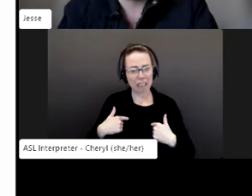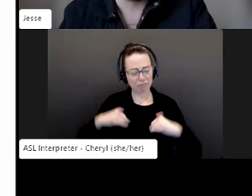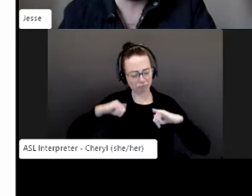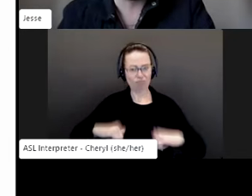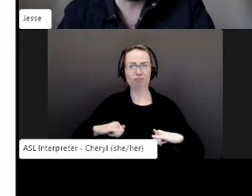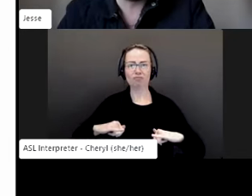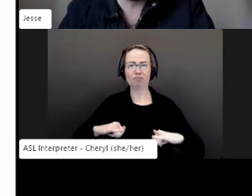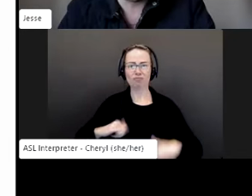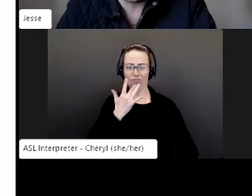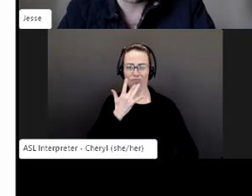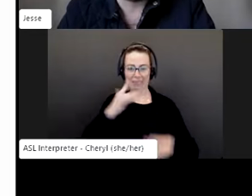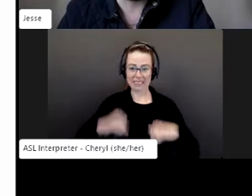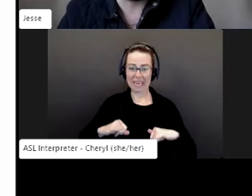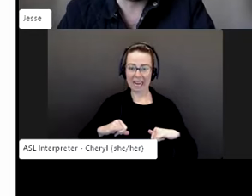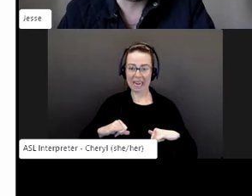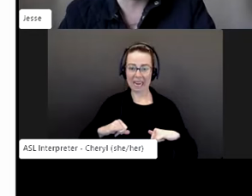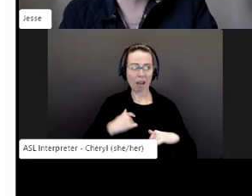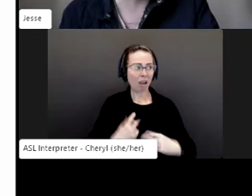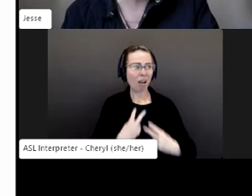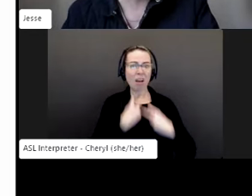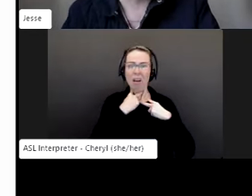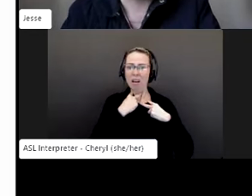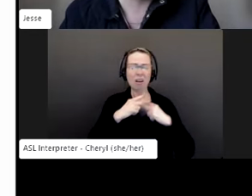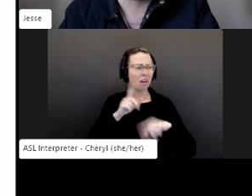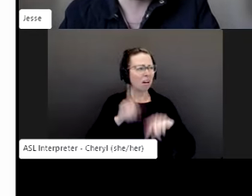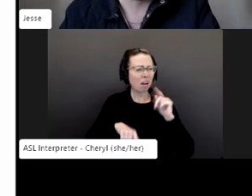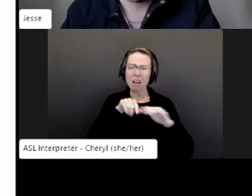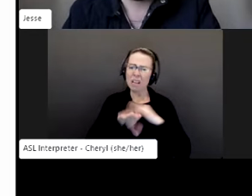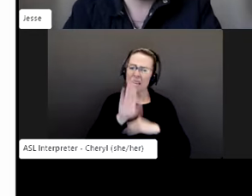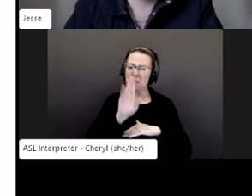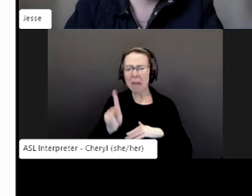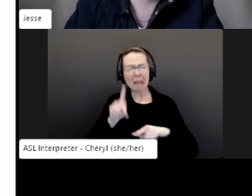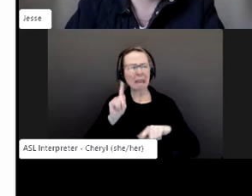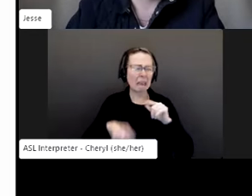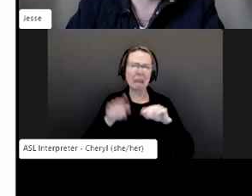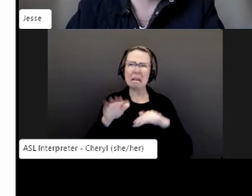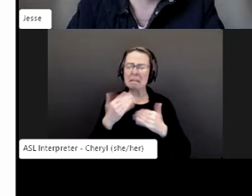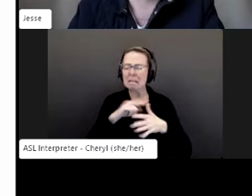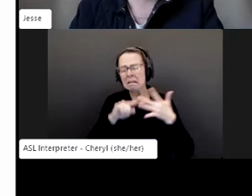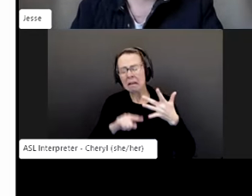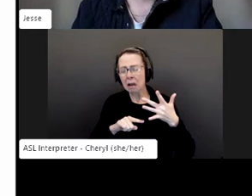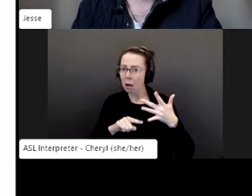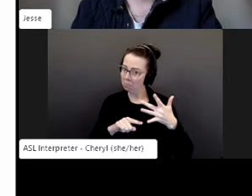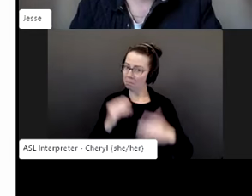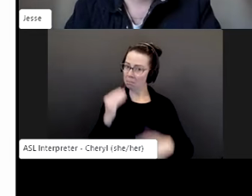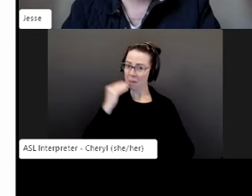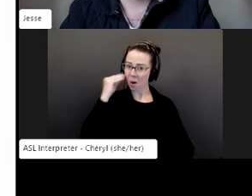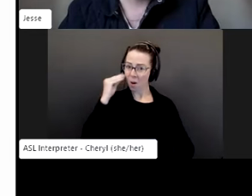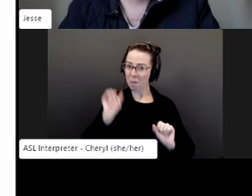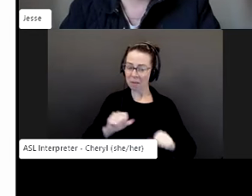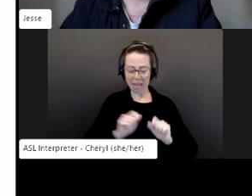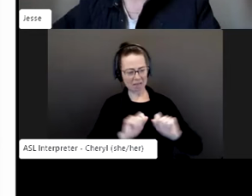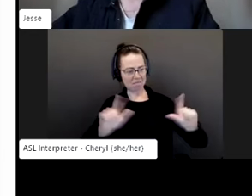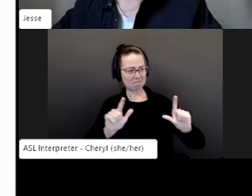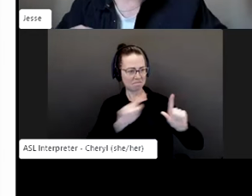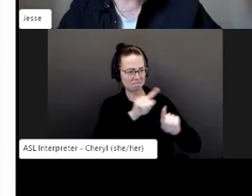would love to be able to save myself a trip to the bank. The sidewalks are terrible. The roads are bad.